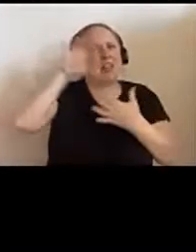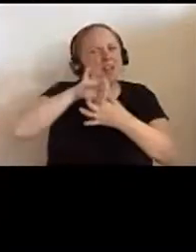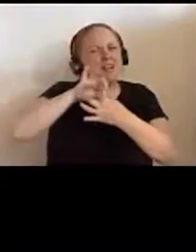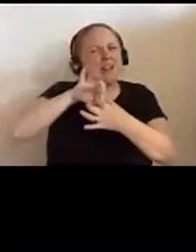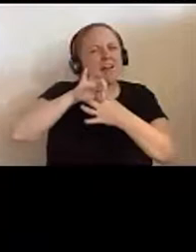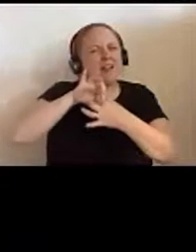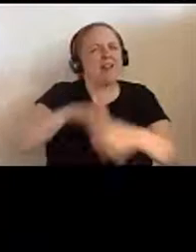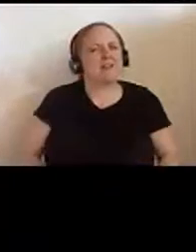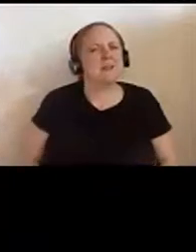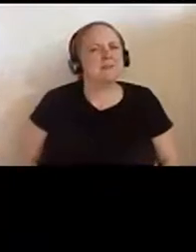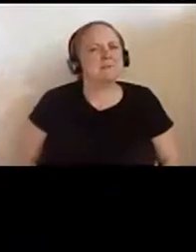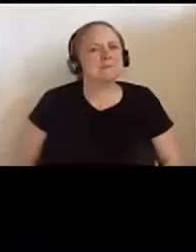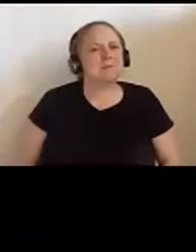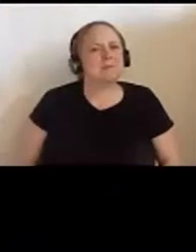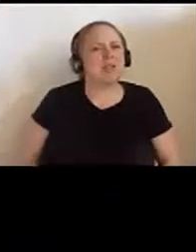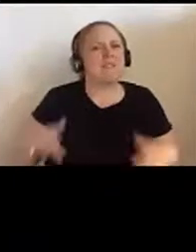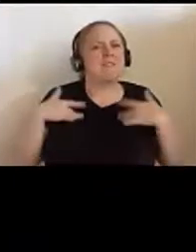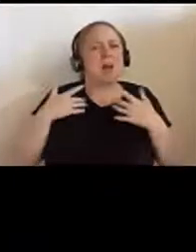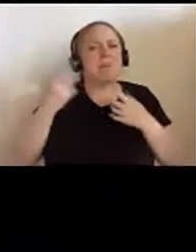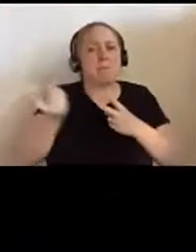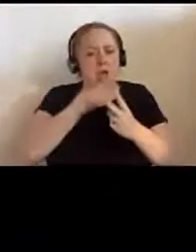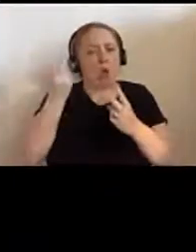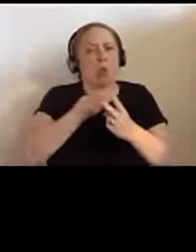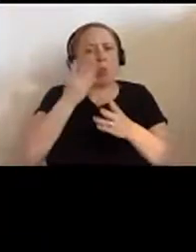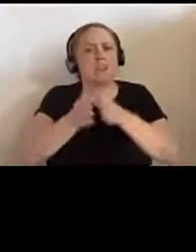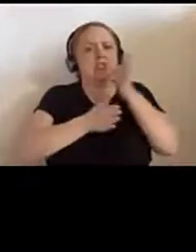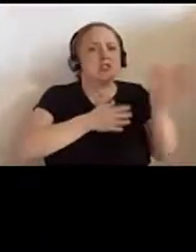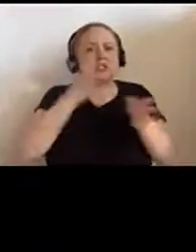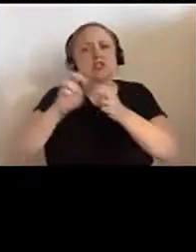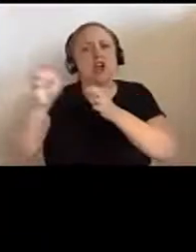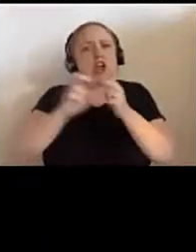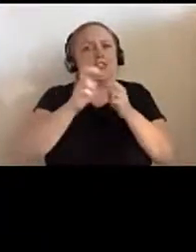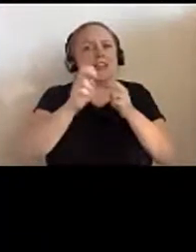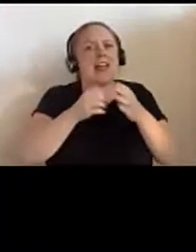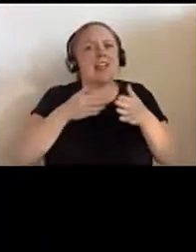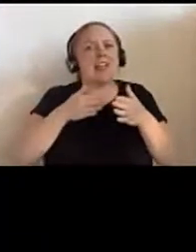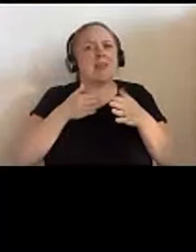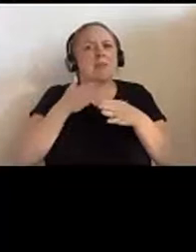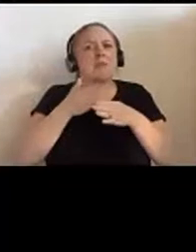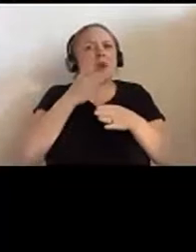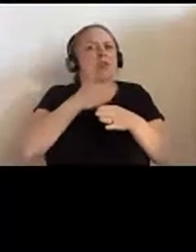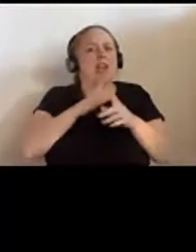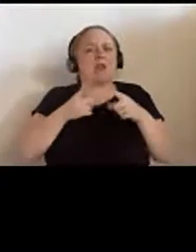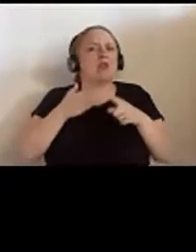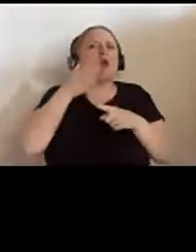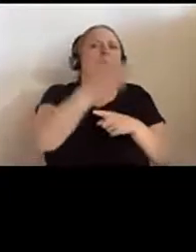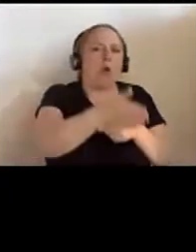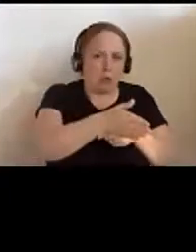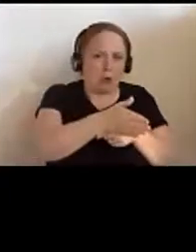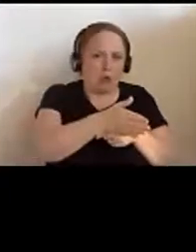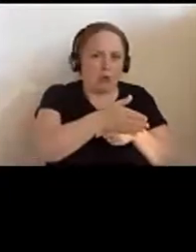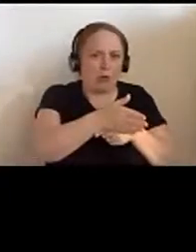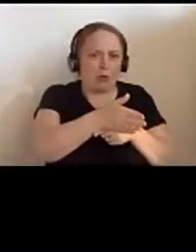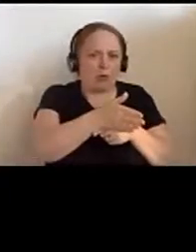And I just felt that those journeys and the limits of not being able to make those journeys prior to that time was a